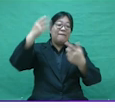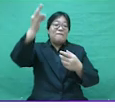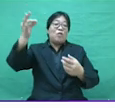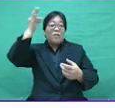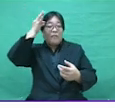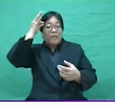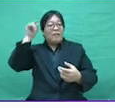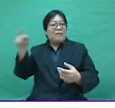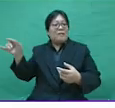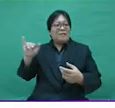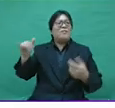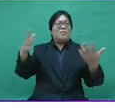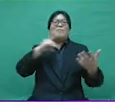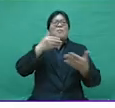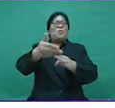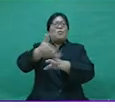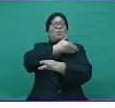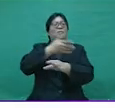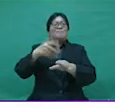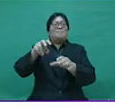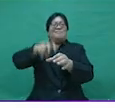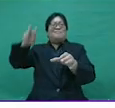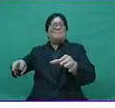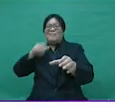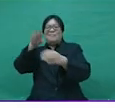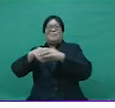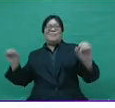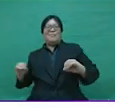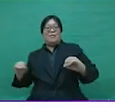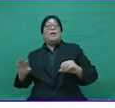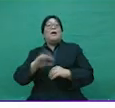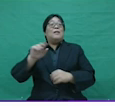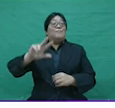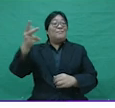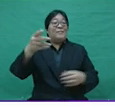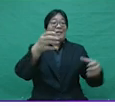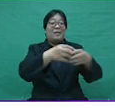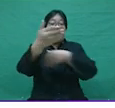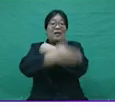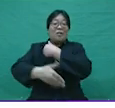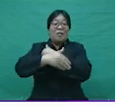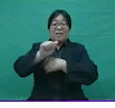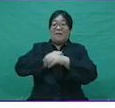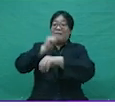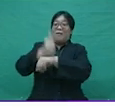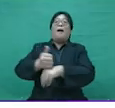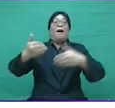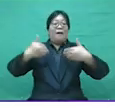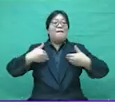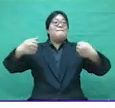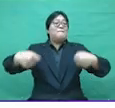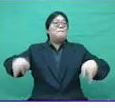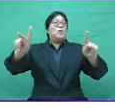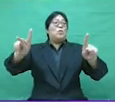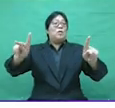philosophies, they always have been out of the system. And in a third group of countries, the self-employed had the